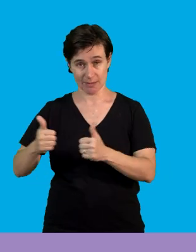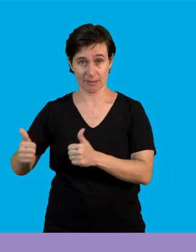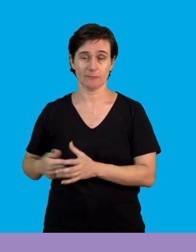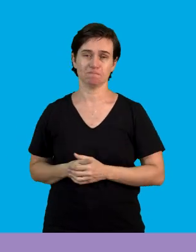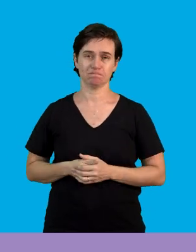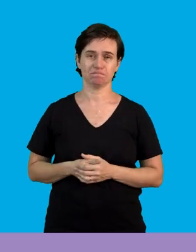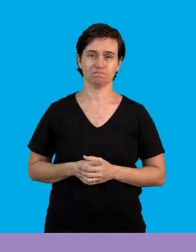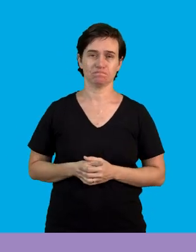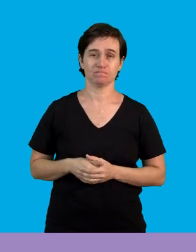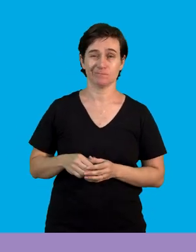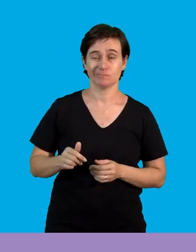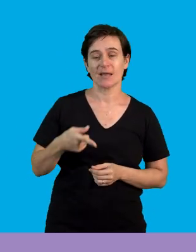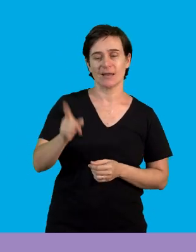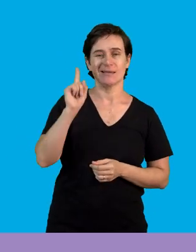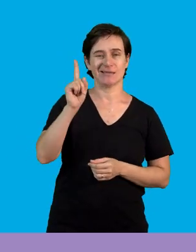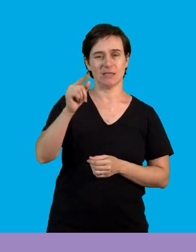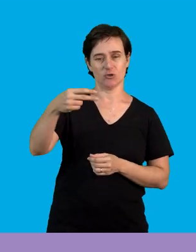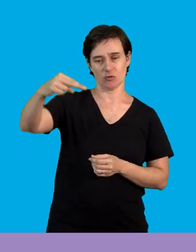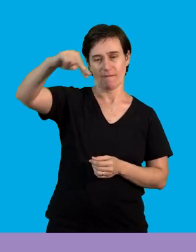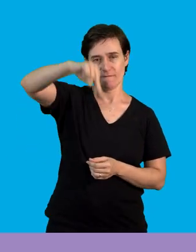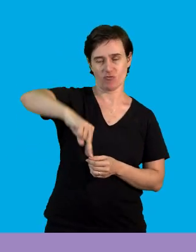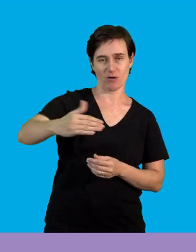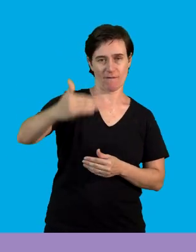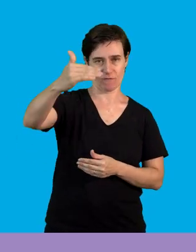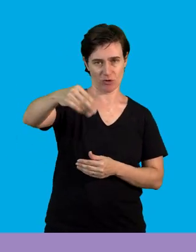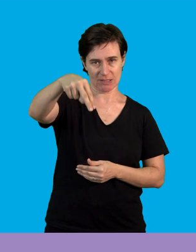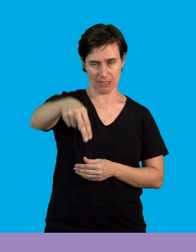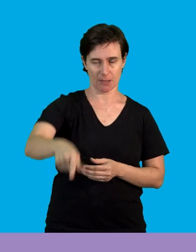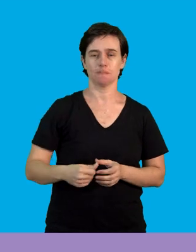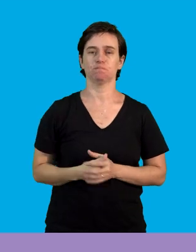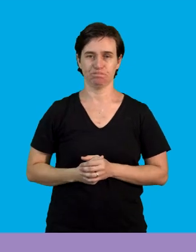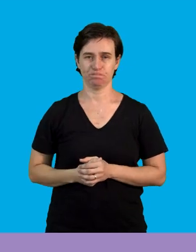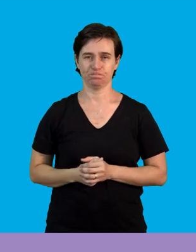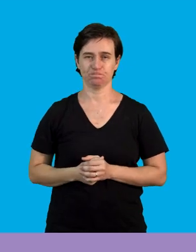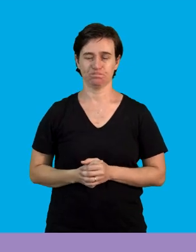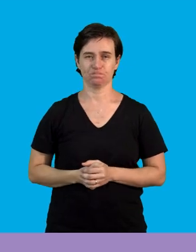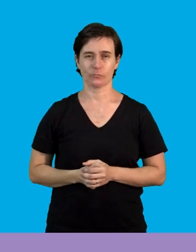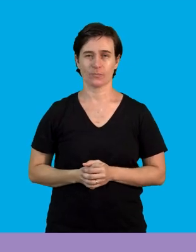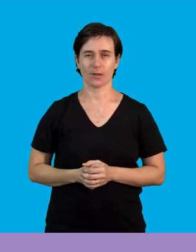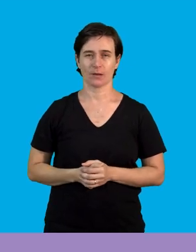And of course, you have the teacher, one teacher in the class.